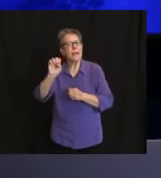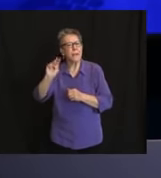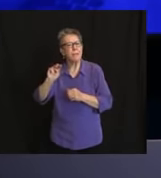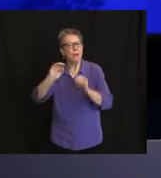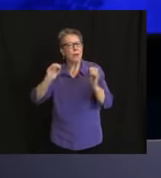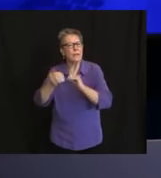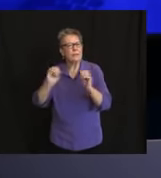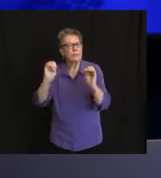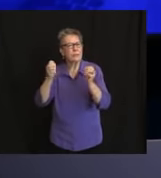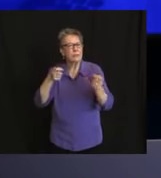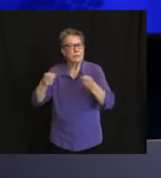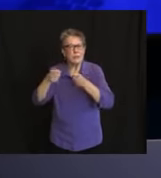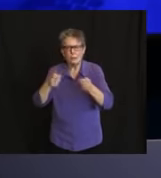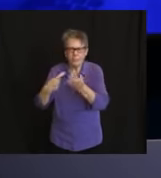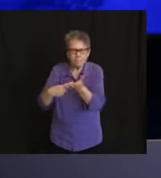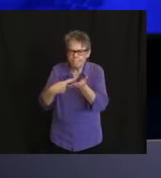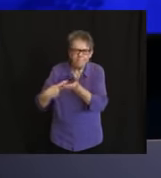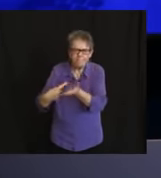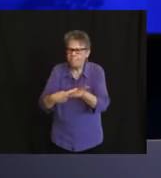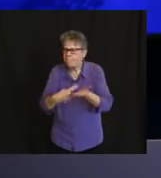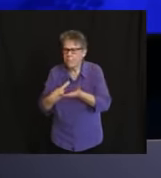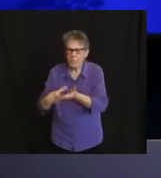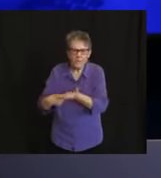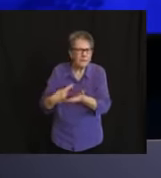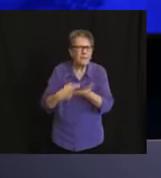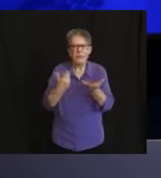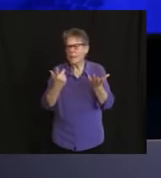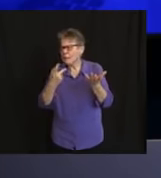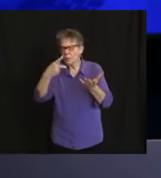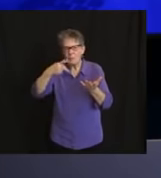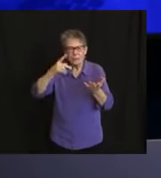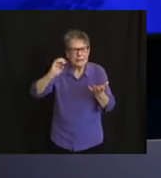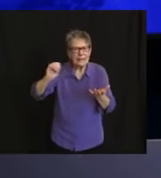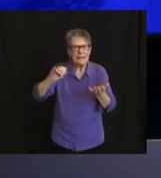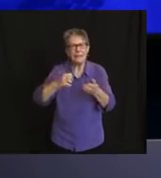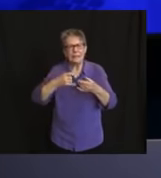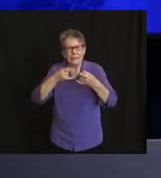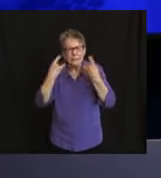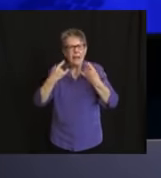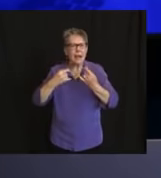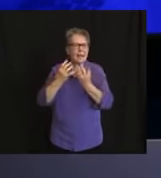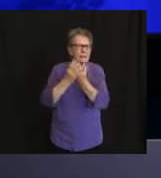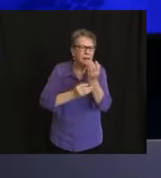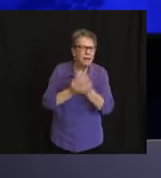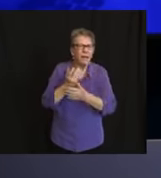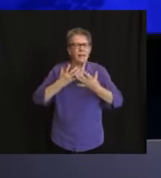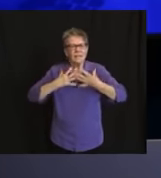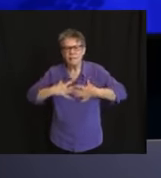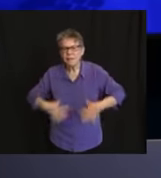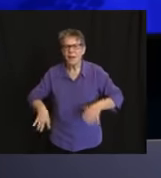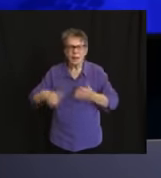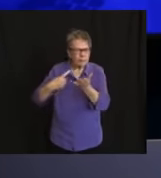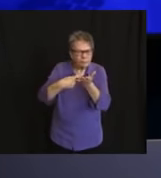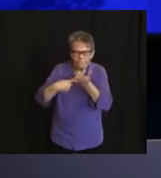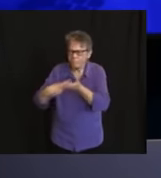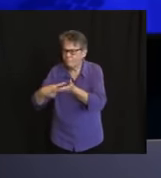them to help us survey the metrics of those 73 sites. So I just wanted to recognize them, because 24